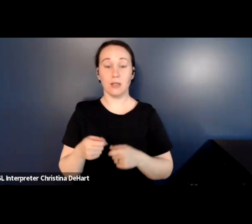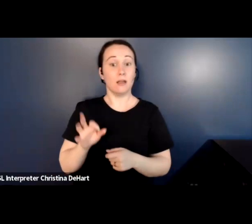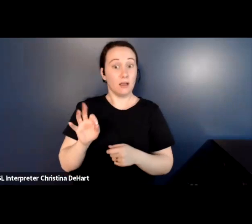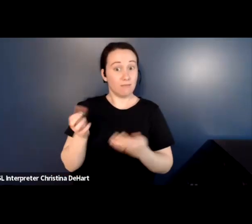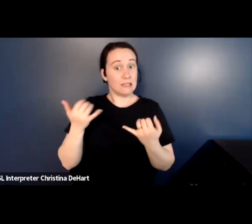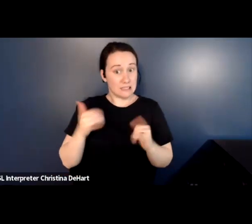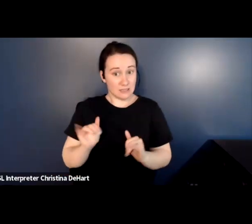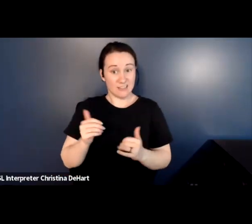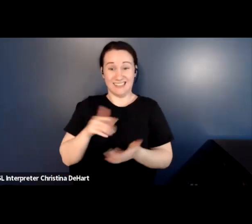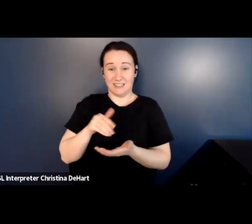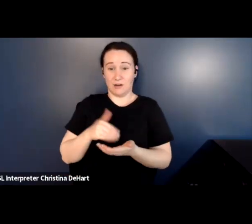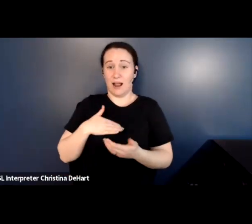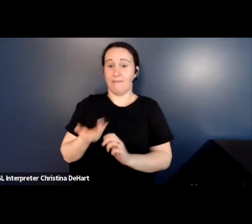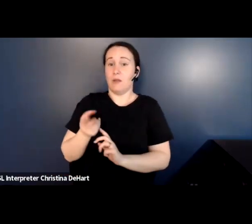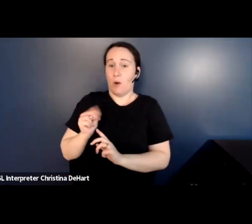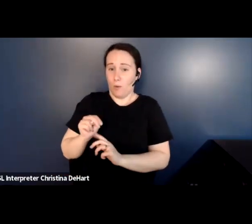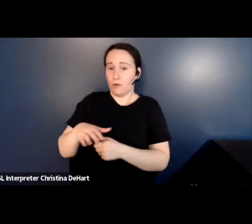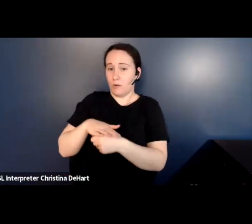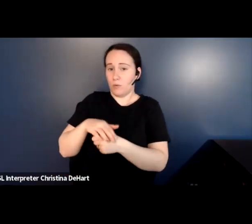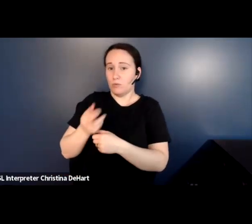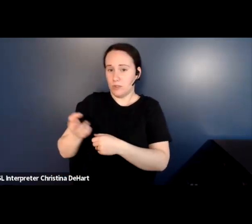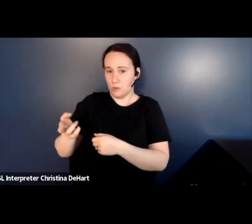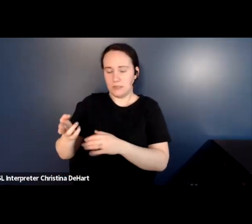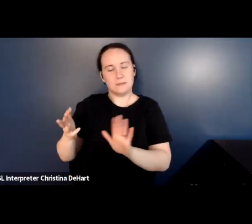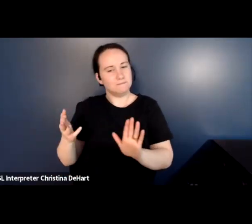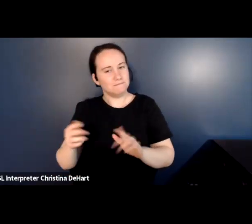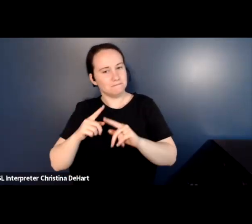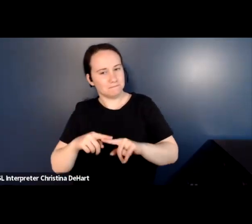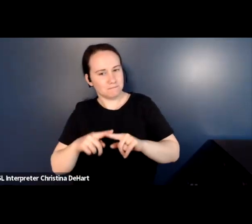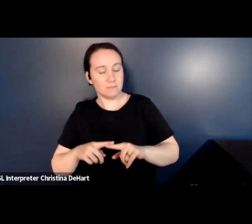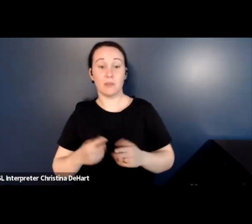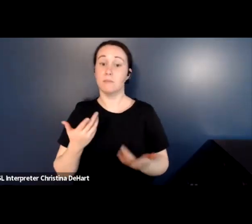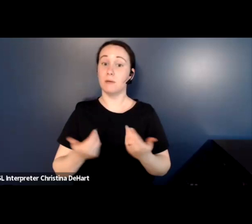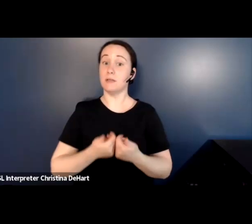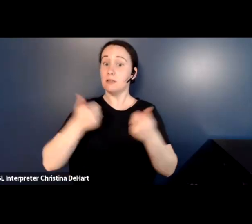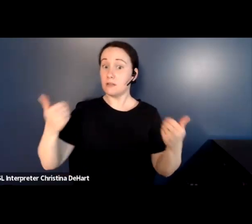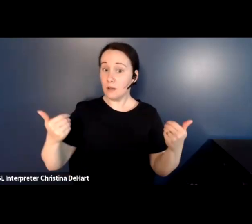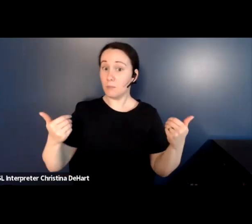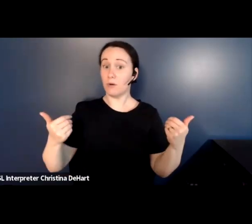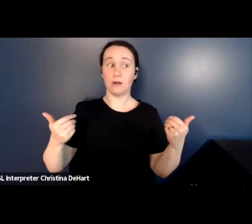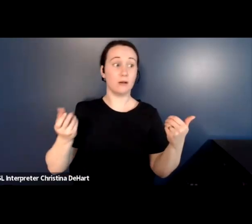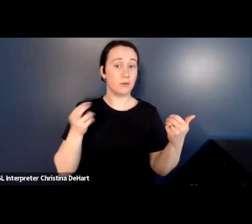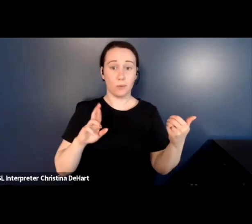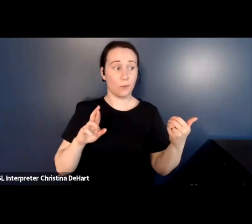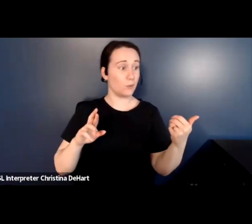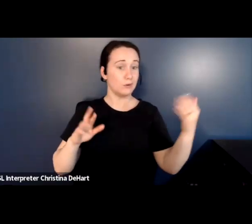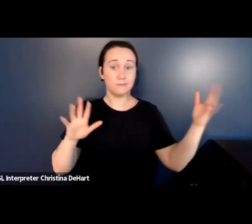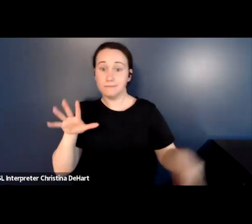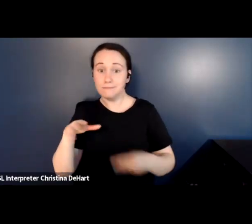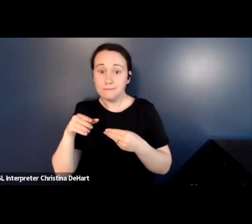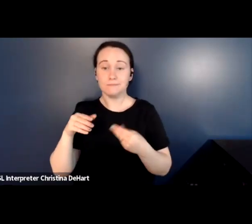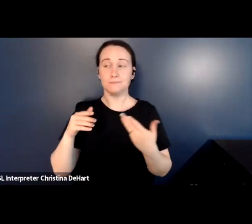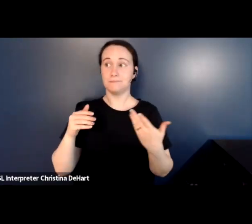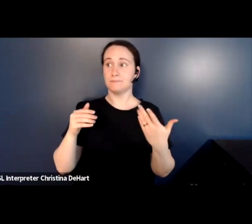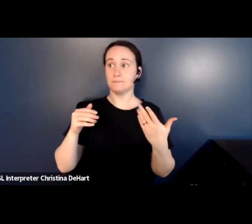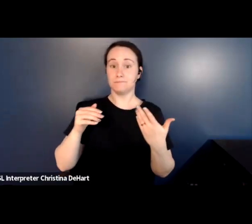there's some question about what that workflow would look like. Do they want a separate database to supplement that national database? Do they want to provide